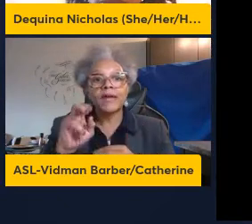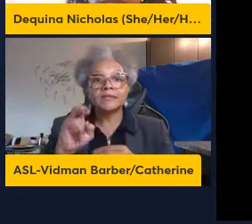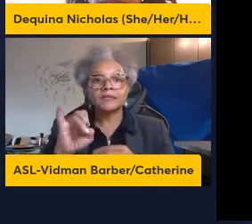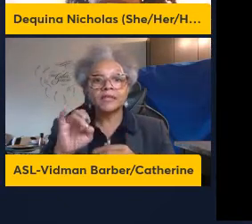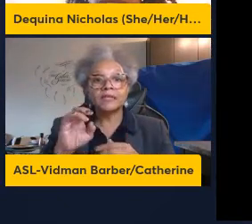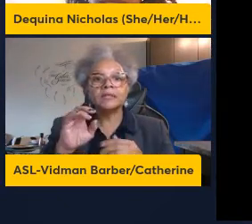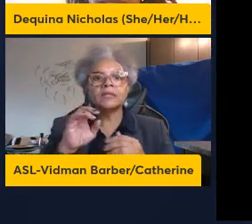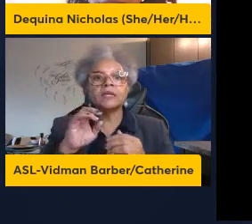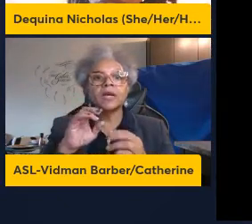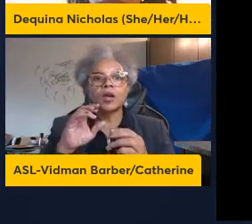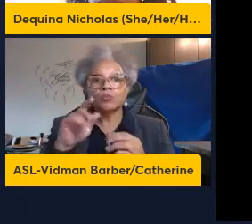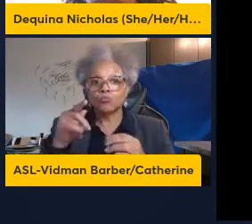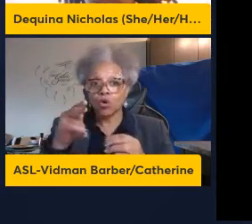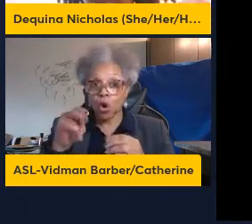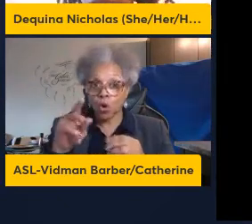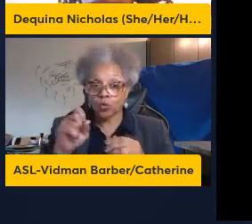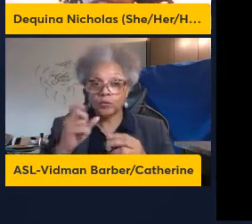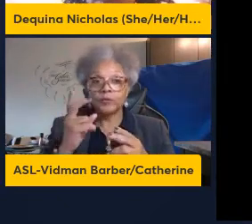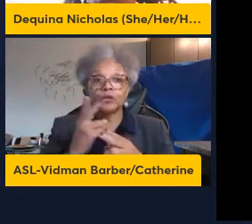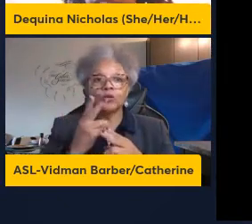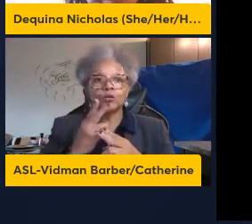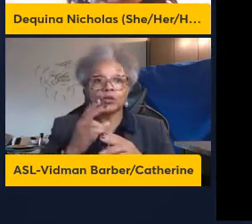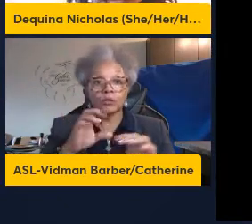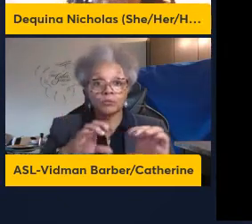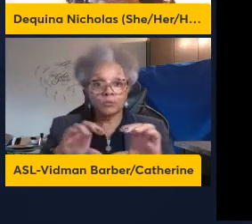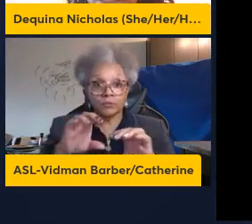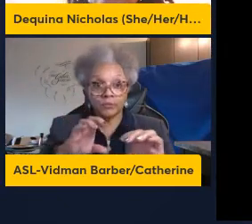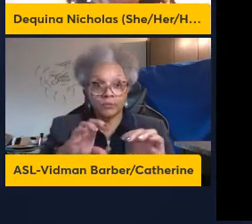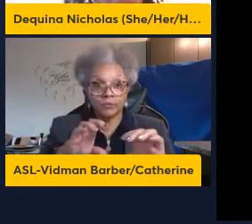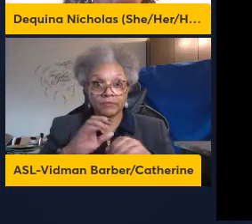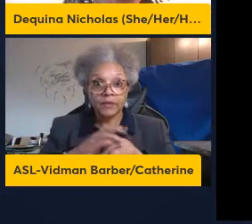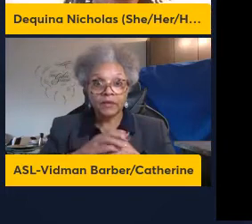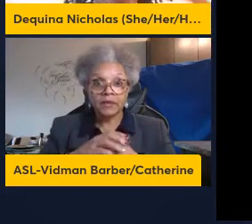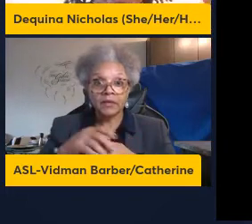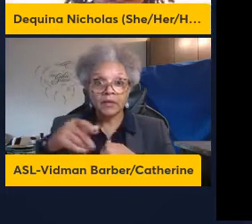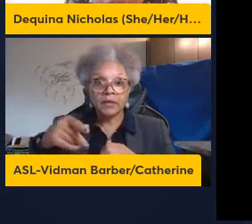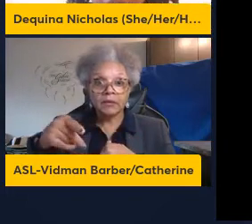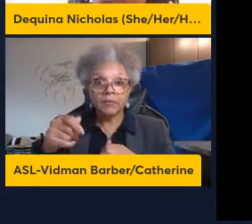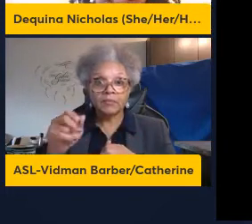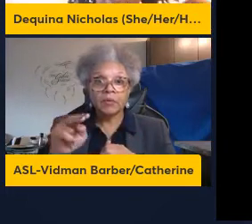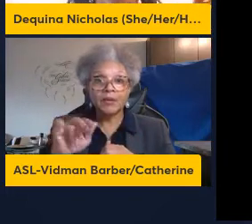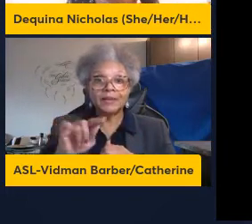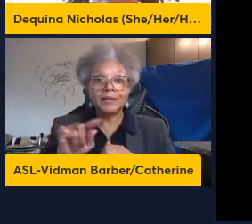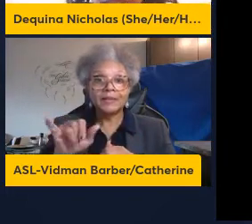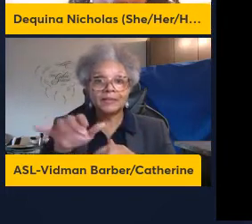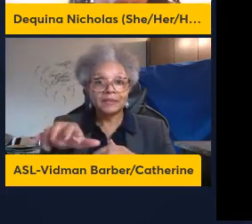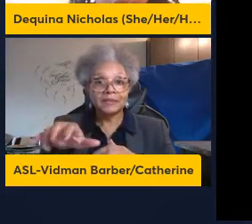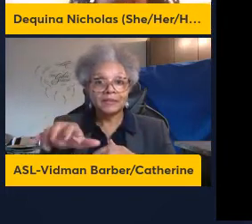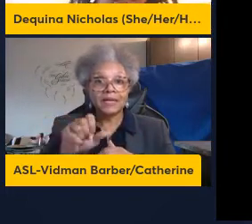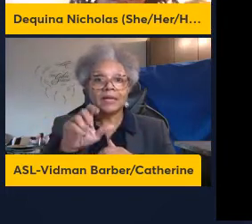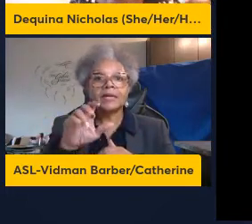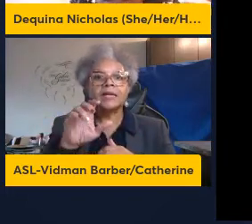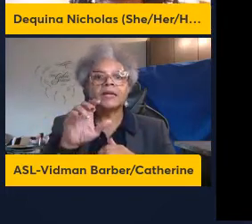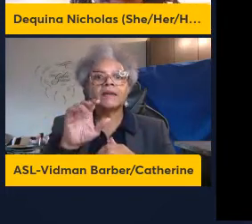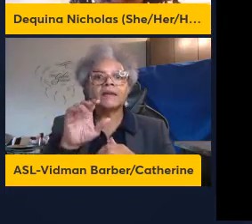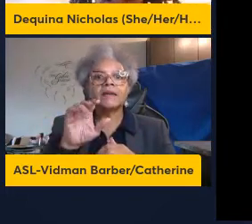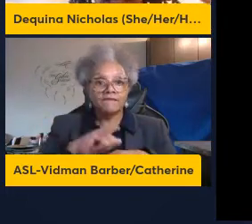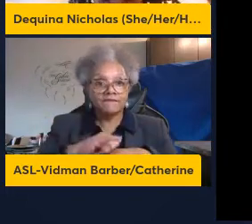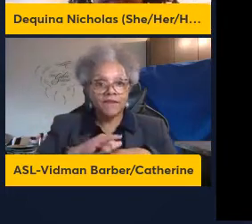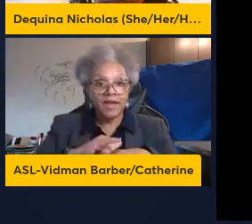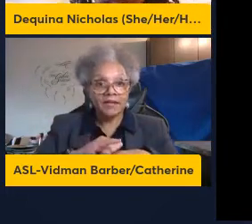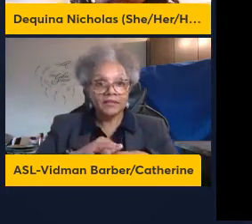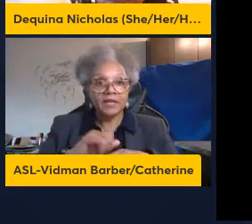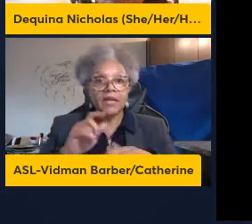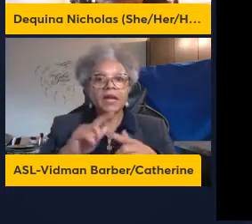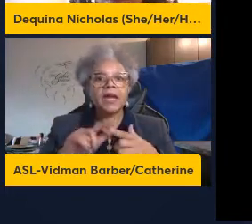by using click chemistry, one of my master students, Pawnees, is essentially taking saturated fats, biotinylating them, and then using that